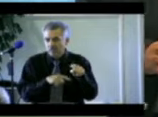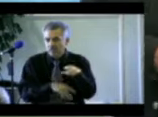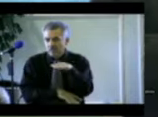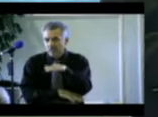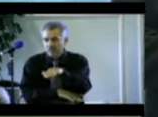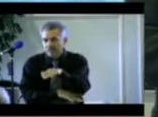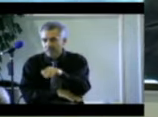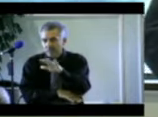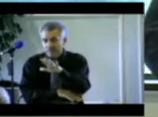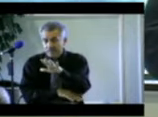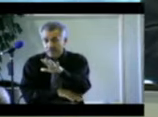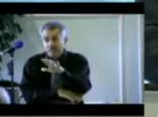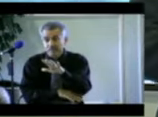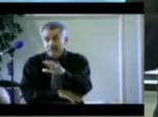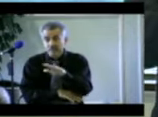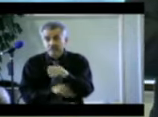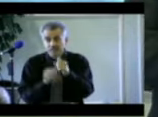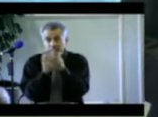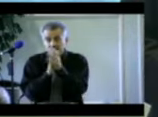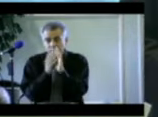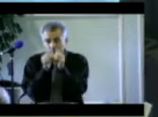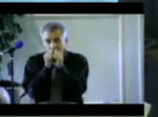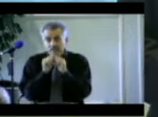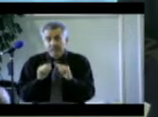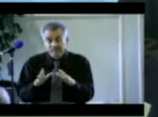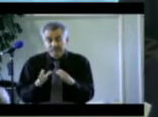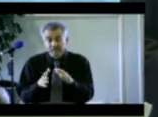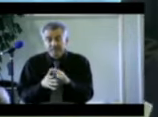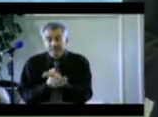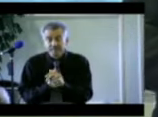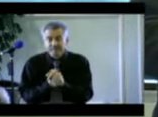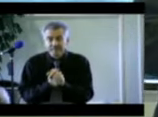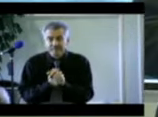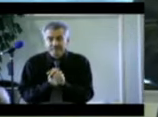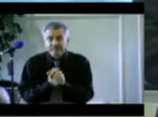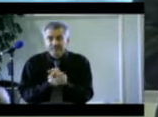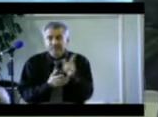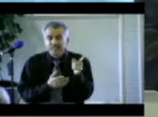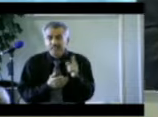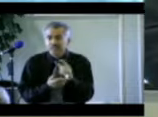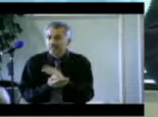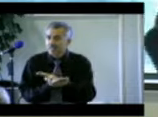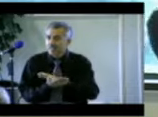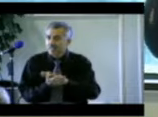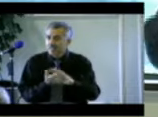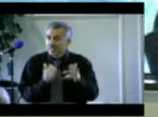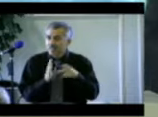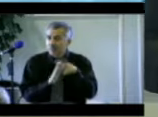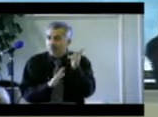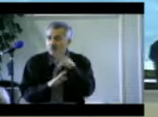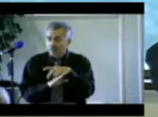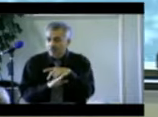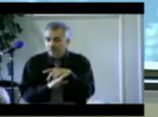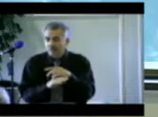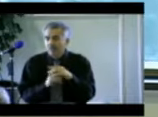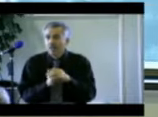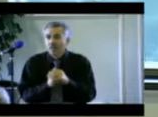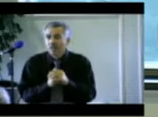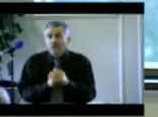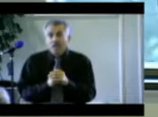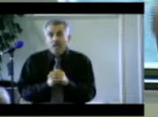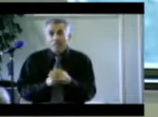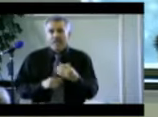o'clock, you will be blessed, I guarantee you. He does a great job leading out there. A good time to turn off your cell